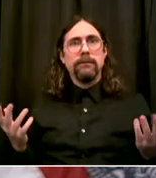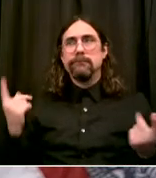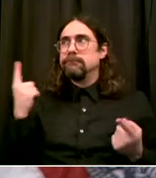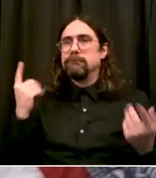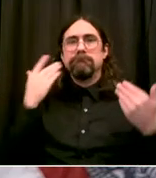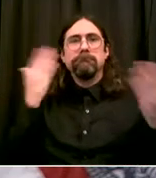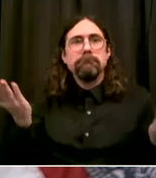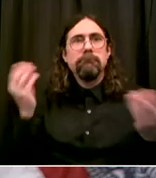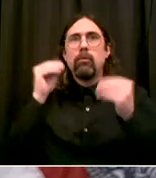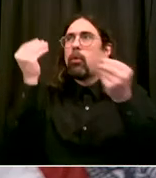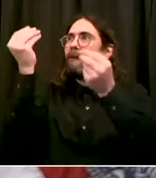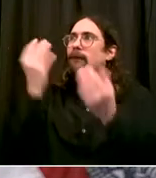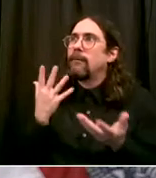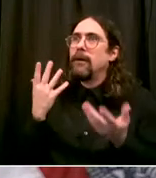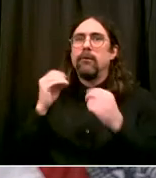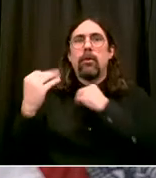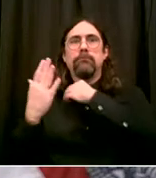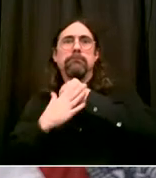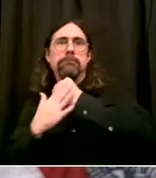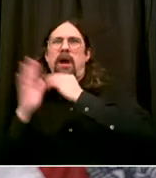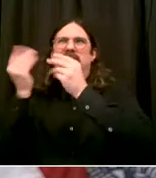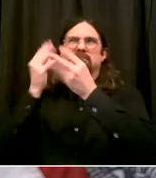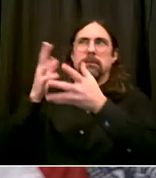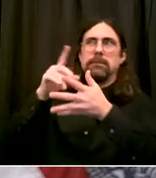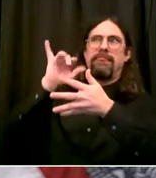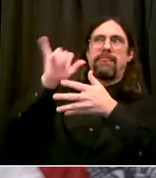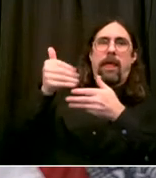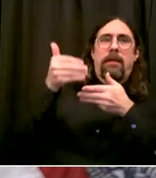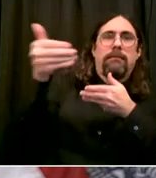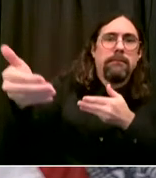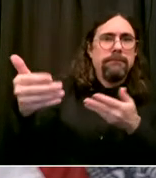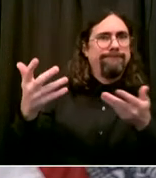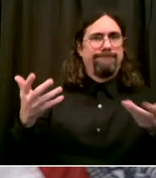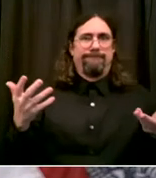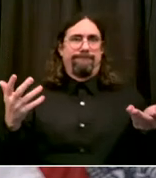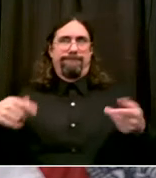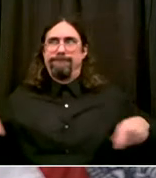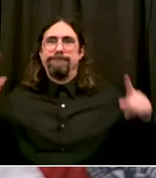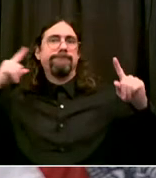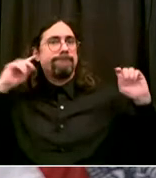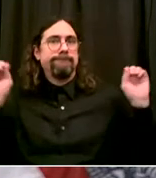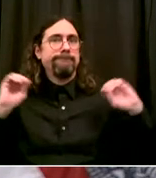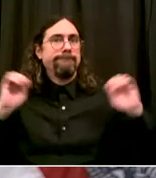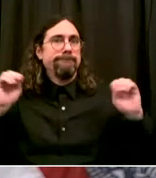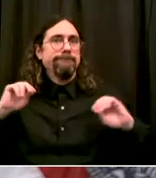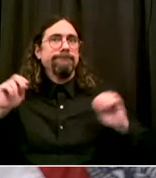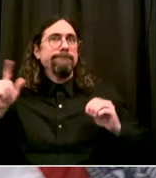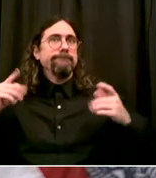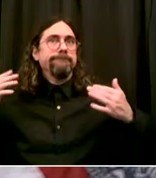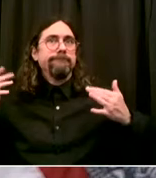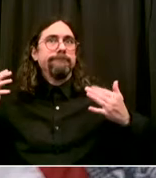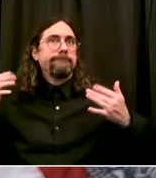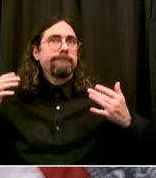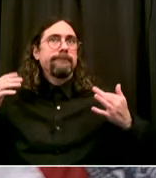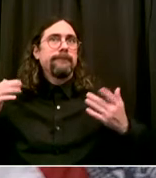staff and residents being able to get it in that group, what about these other healthcare workers who still feel like the city is